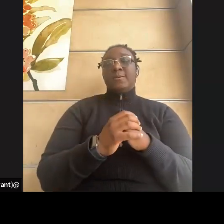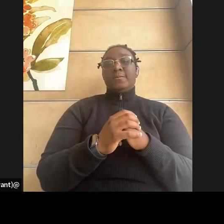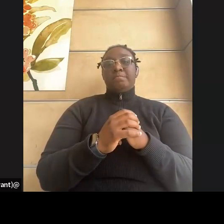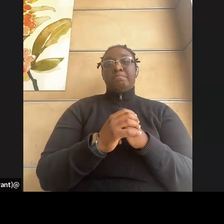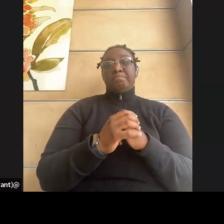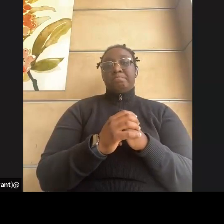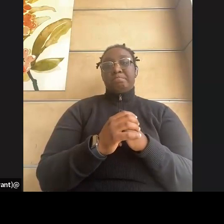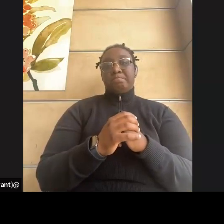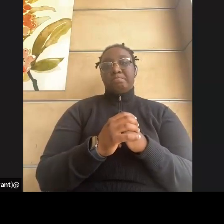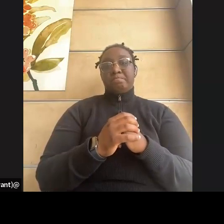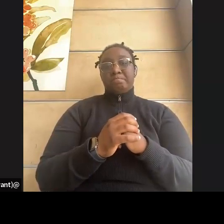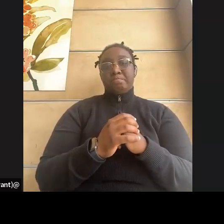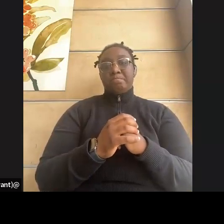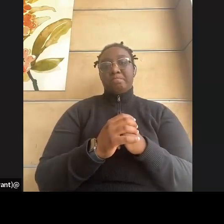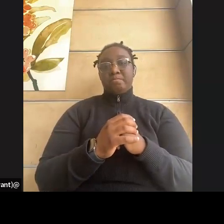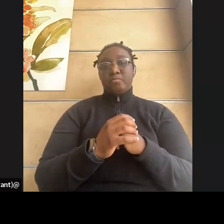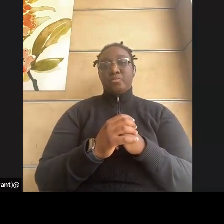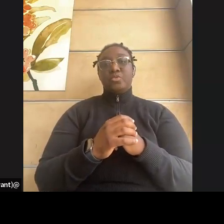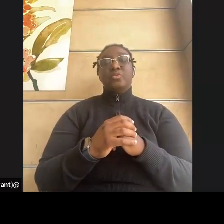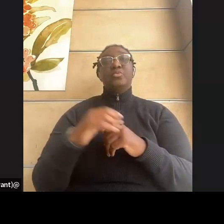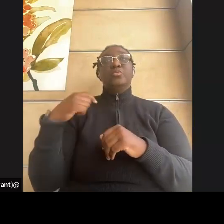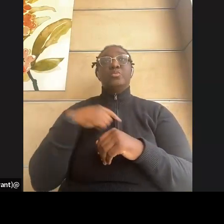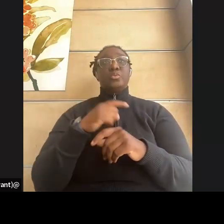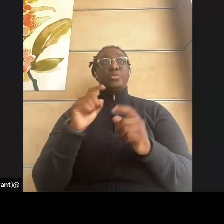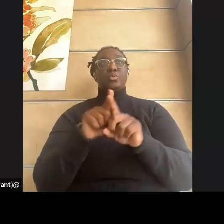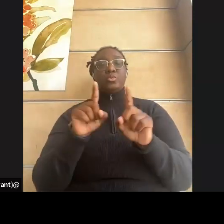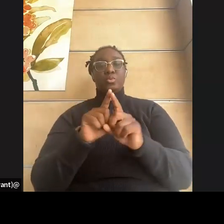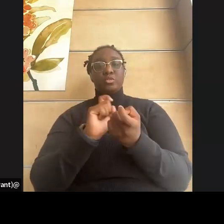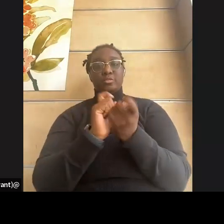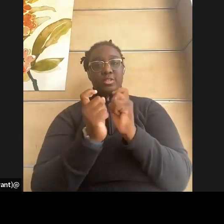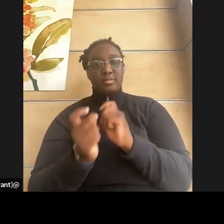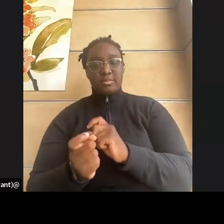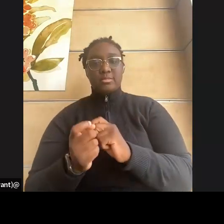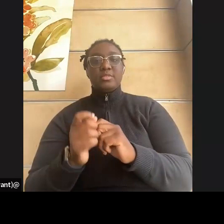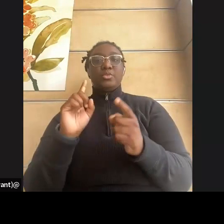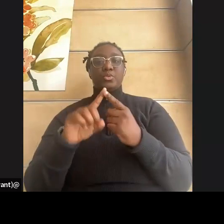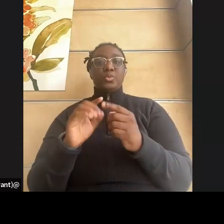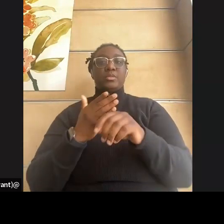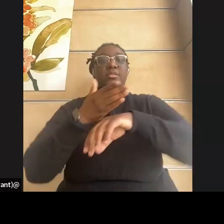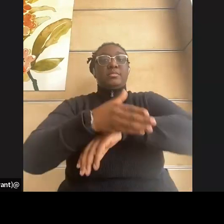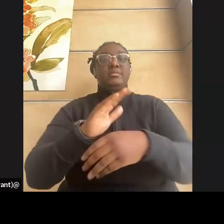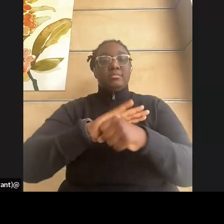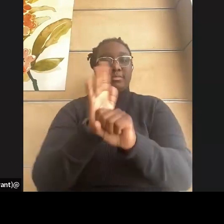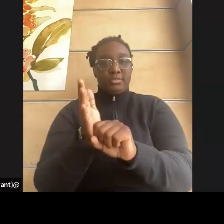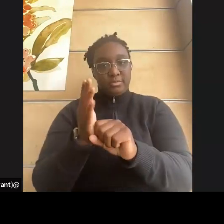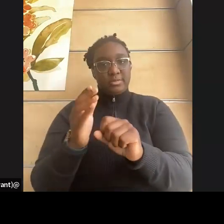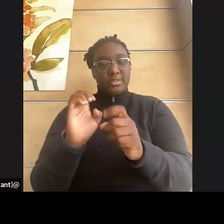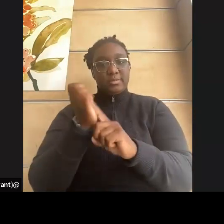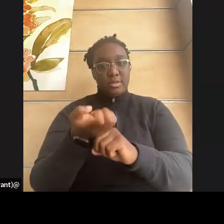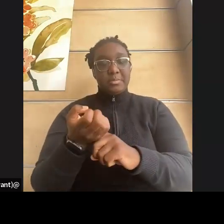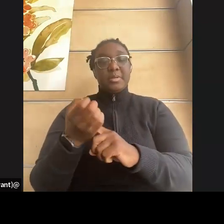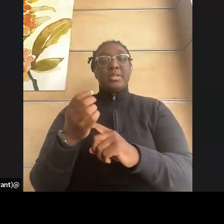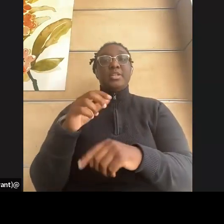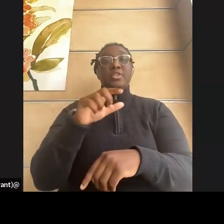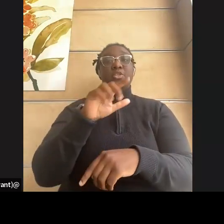Redwoods Rural has adapted to the pre and post COVID pandemic environment. Currently, 25 to 30% of our